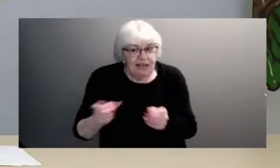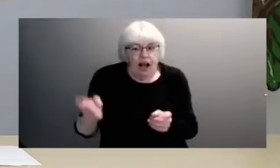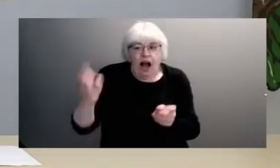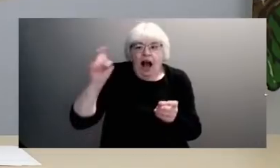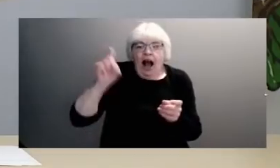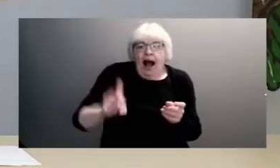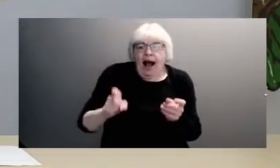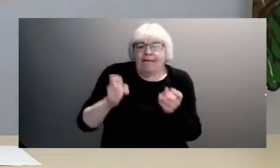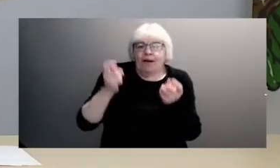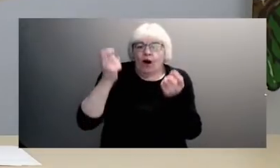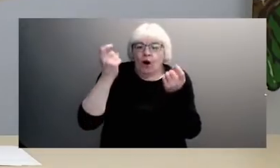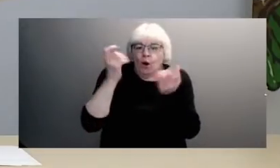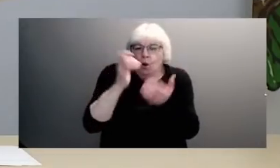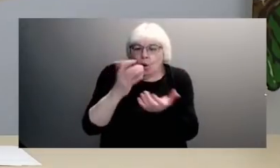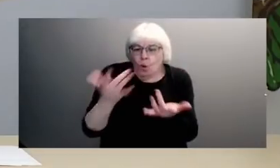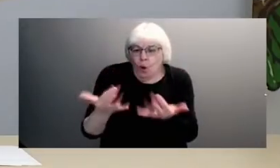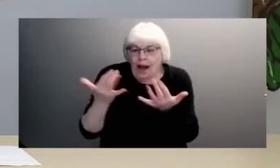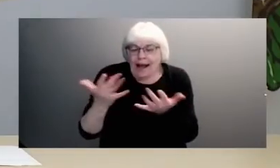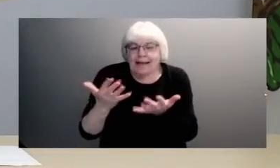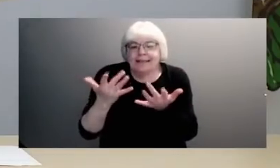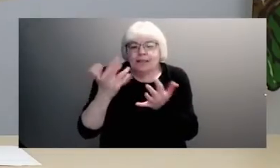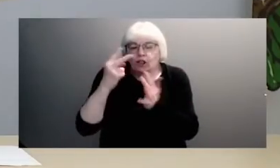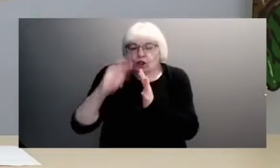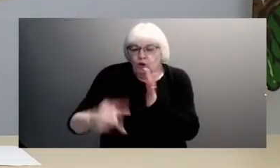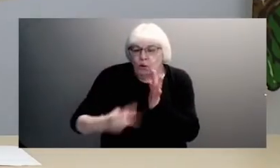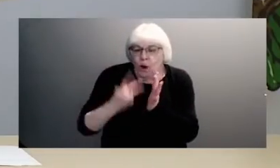family or going to public places.